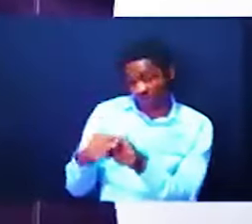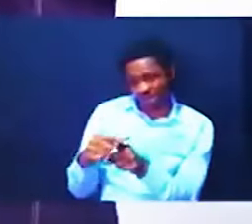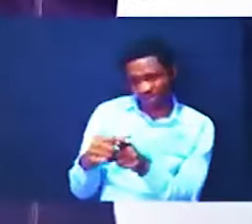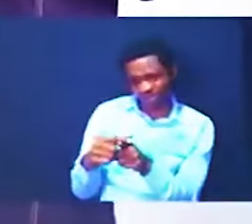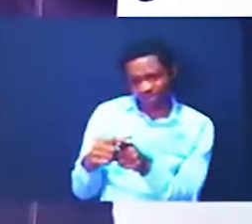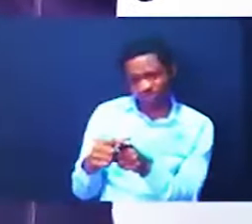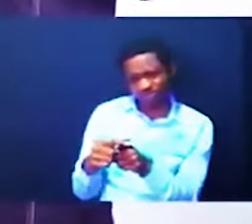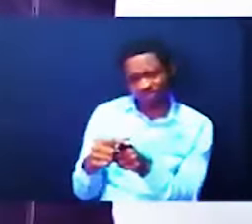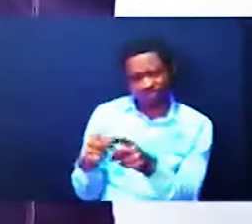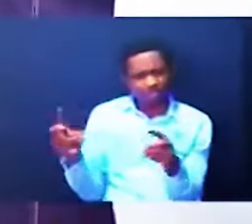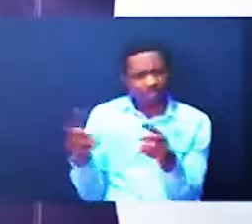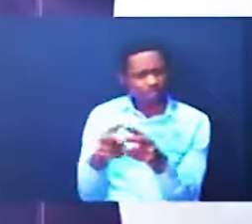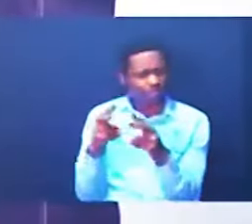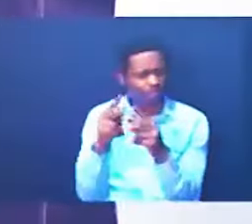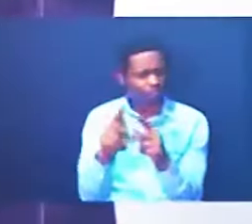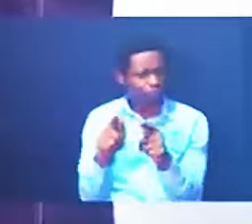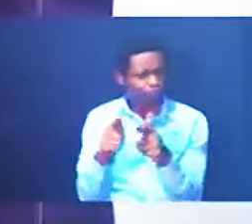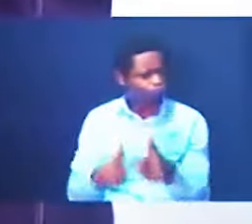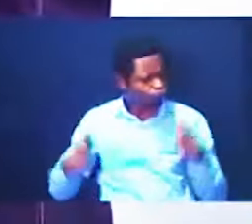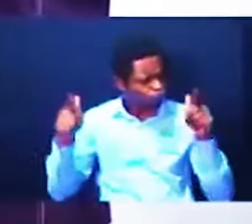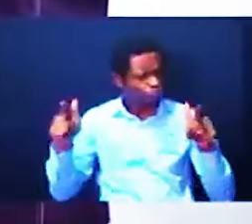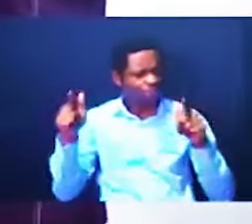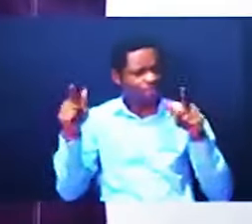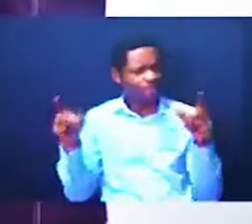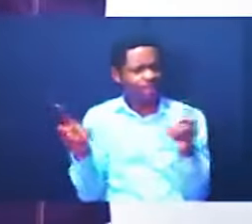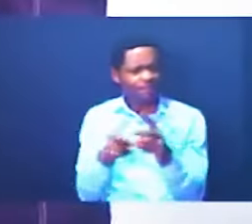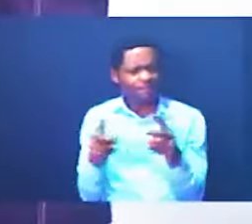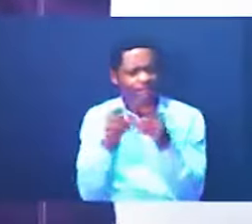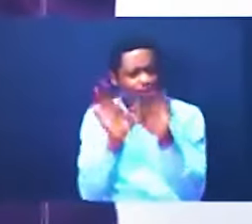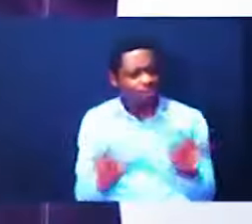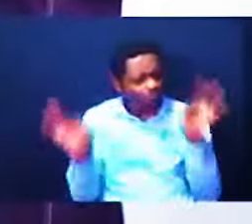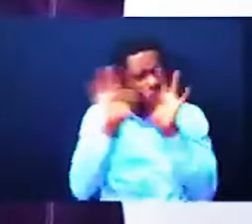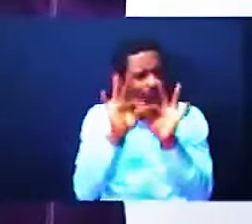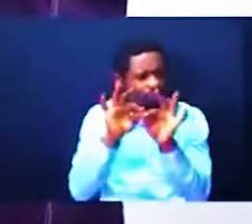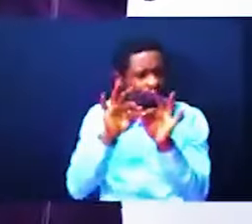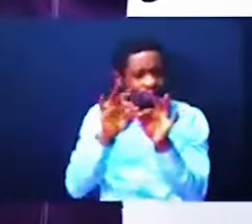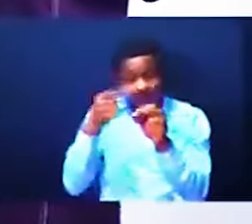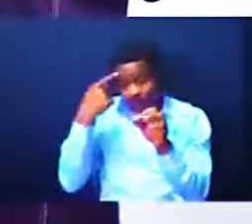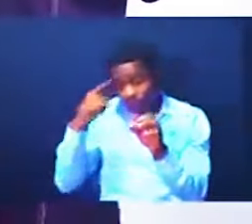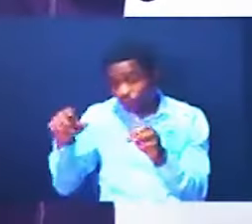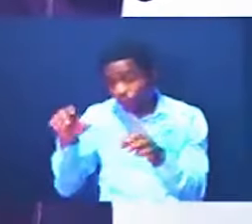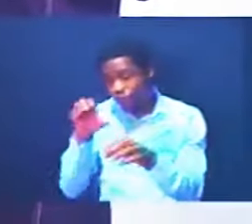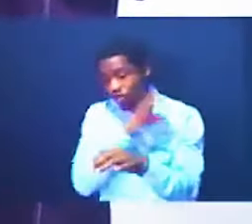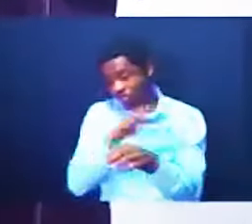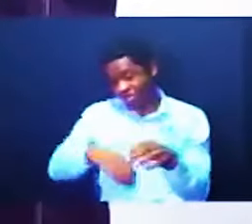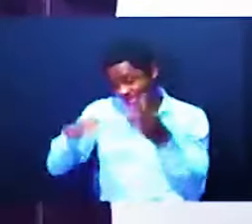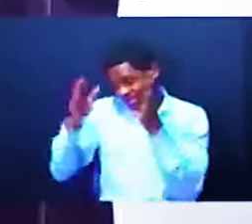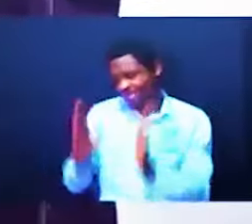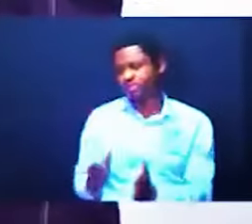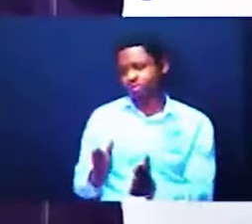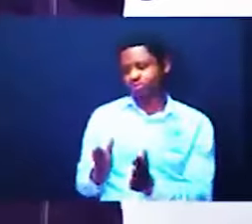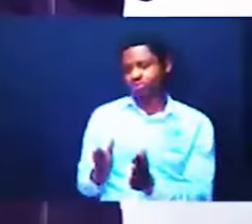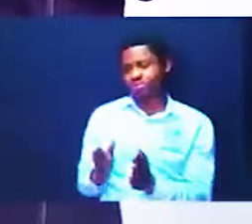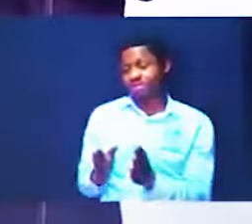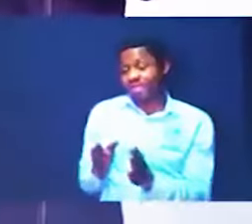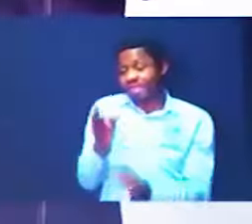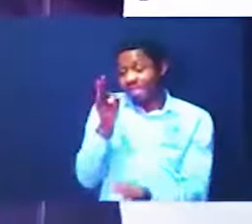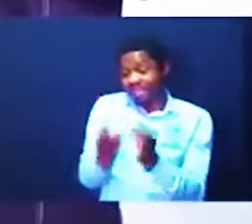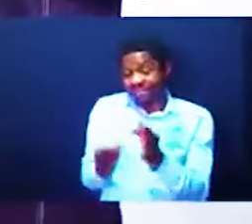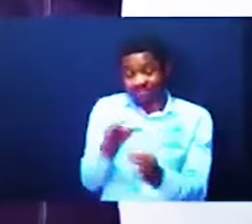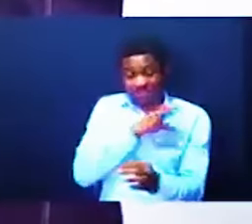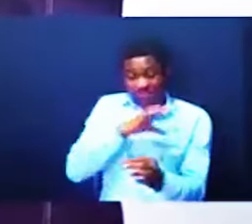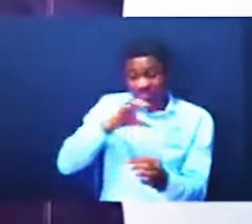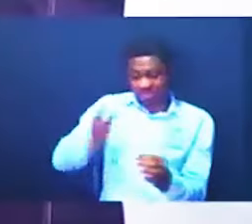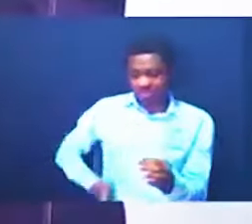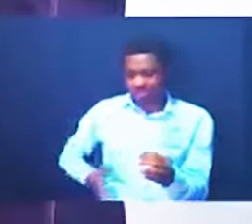is paramount so far as Christianity is concerned. Now when you don't hold on to it, forget